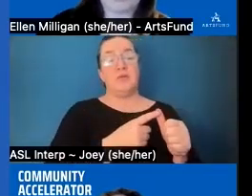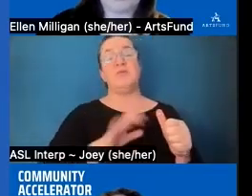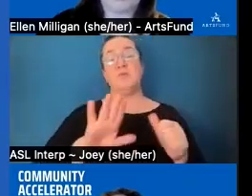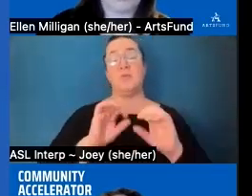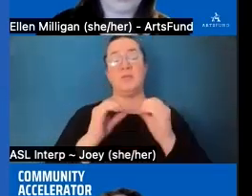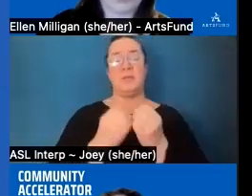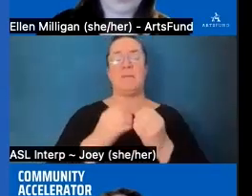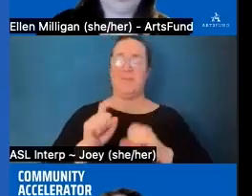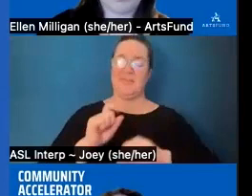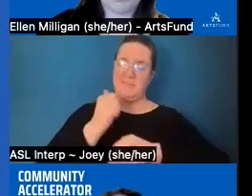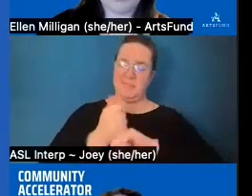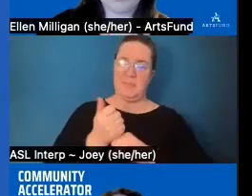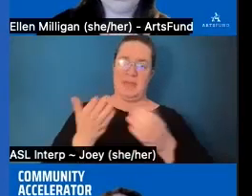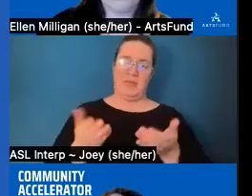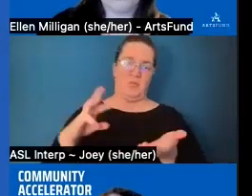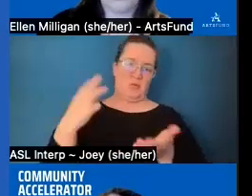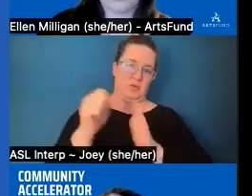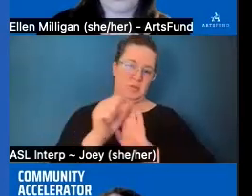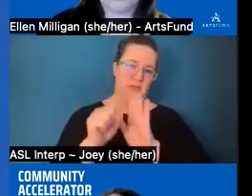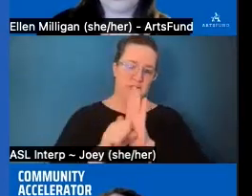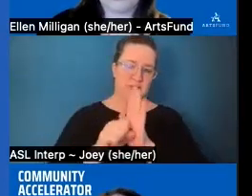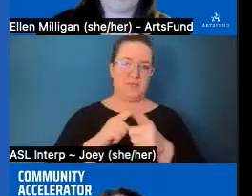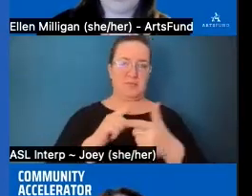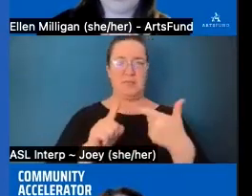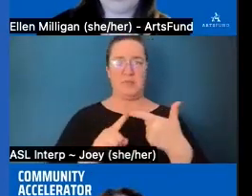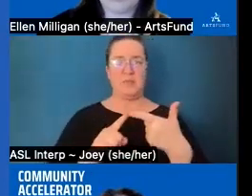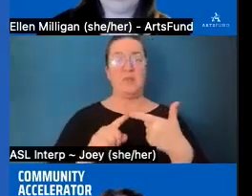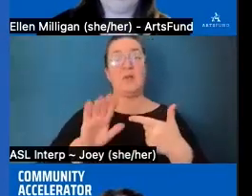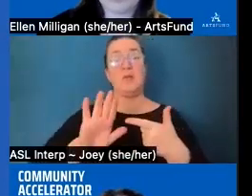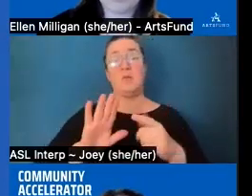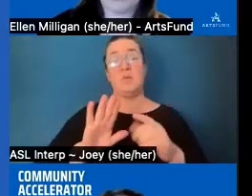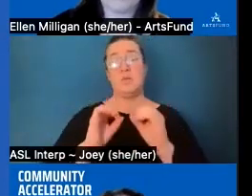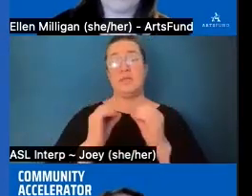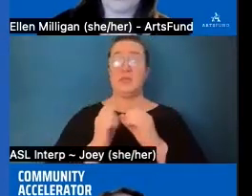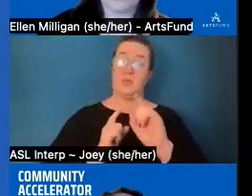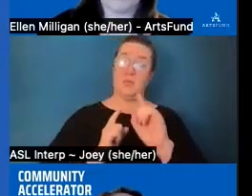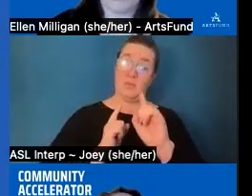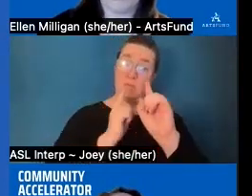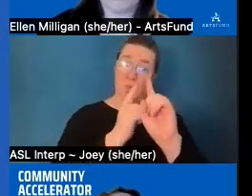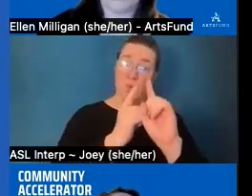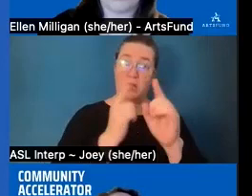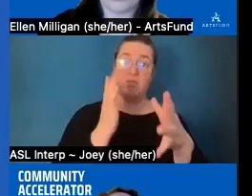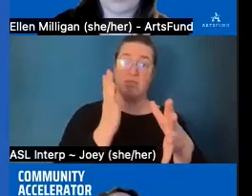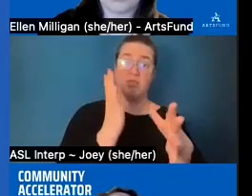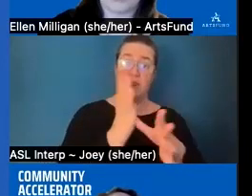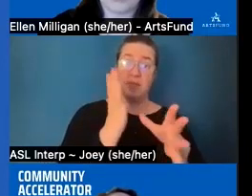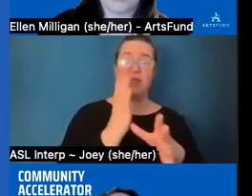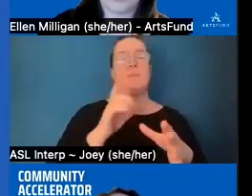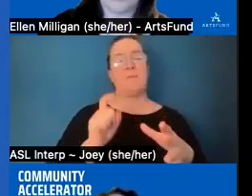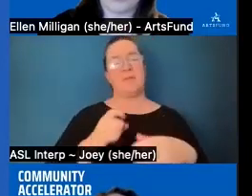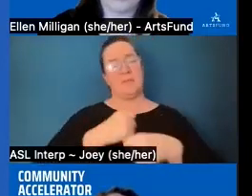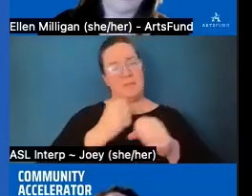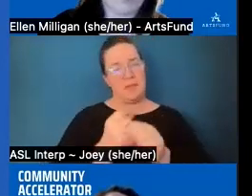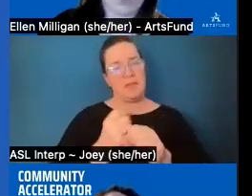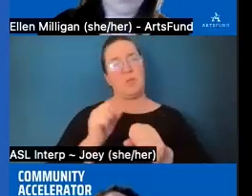be based in Washington. Your organization's primary mission must be to produce or support arts and cultural activities, and